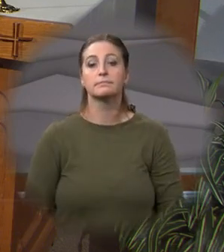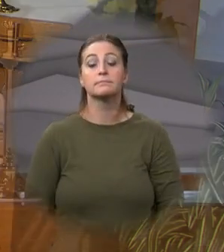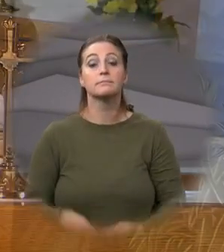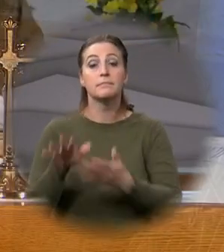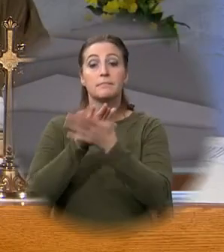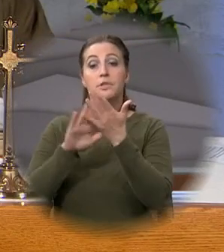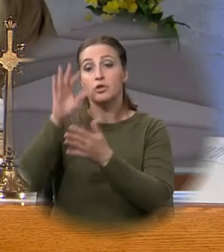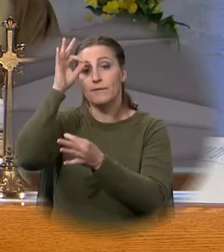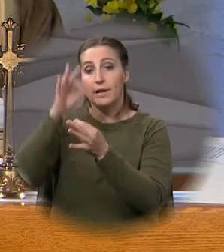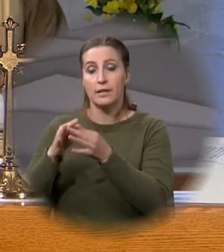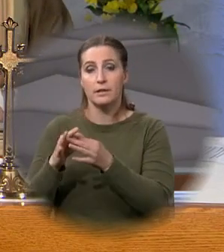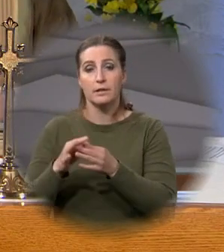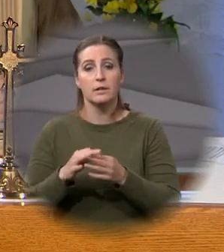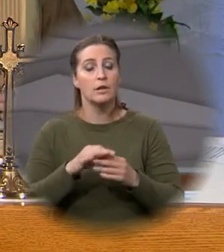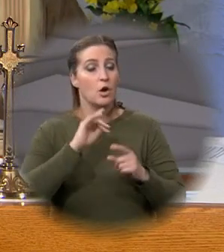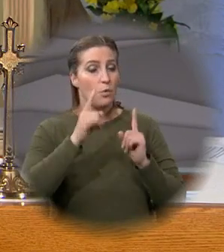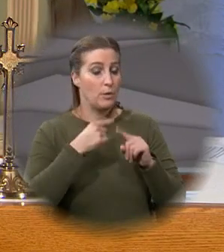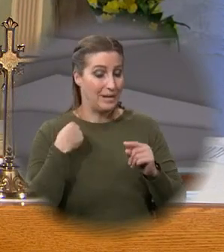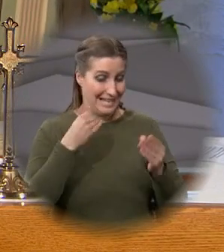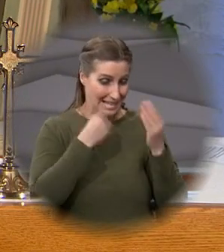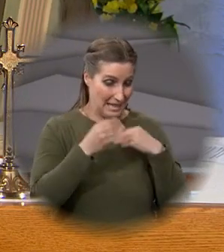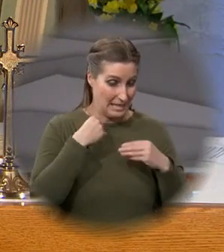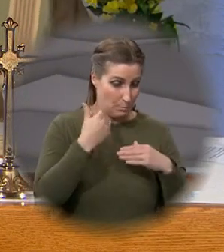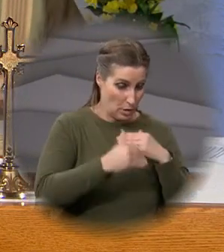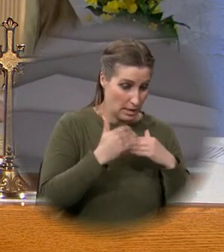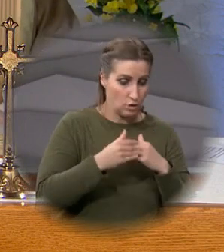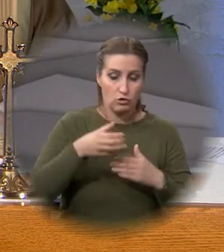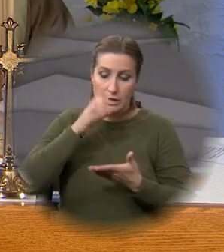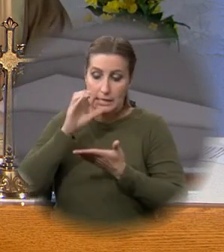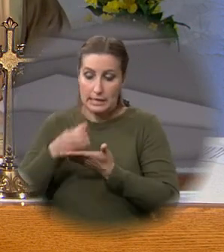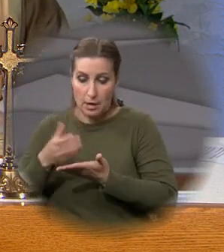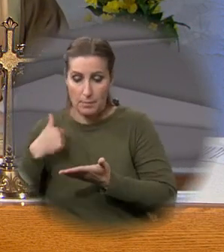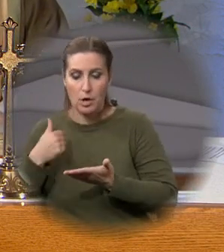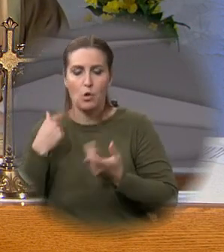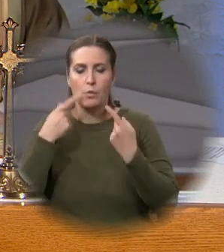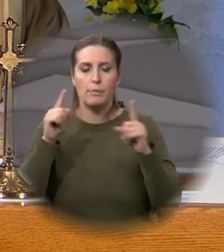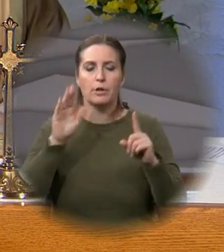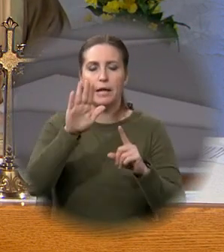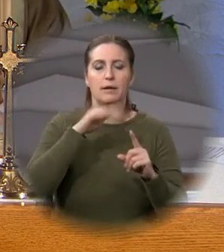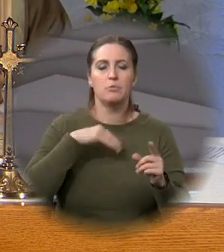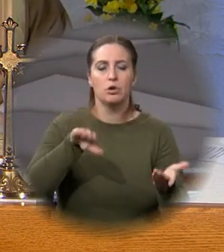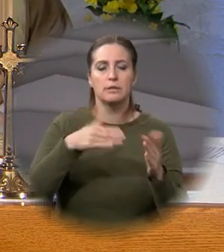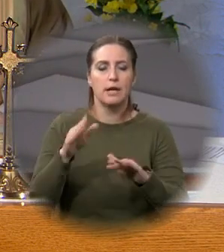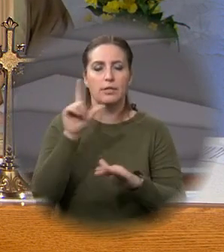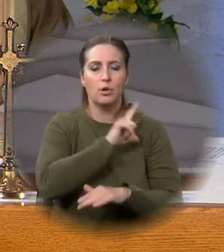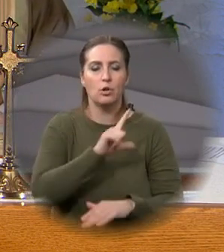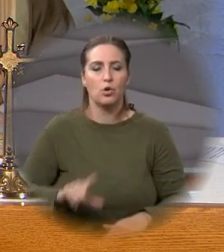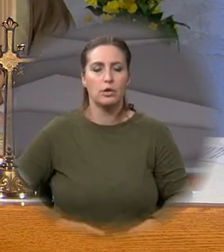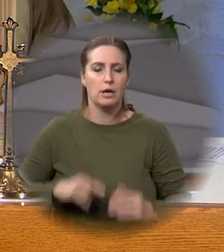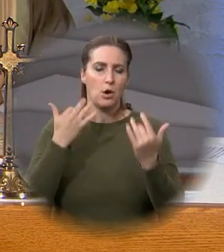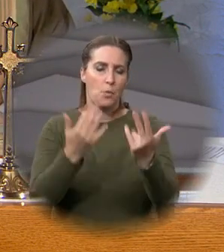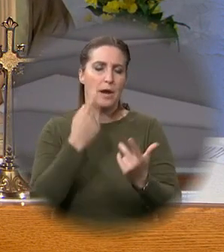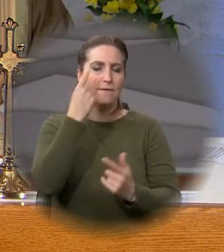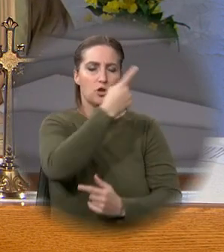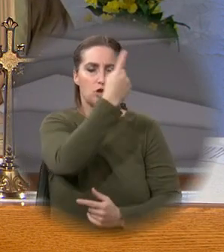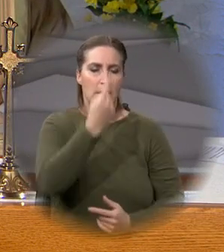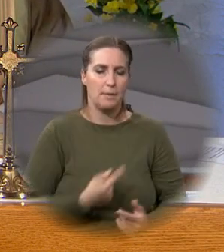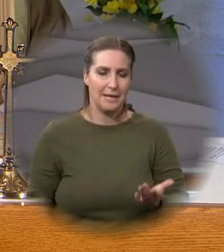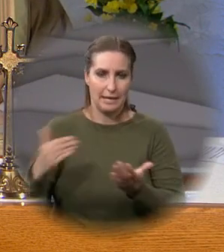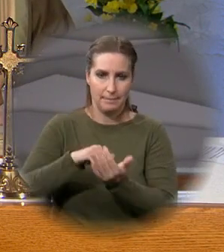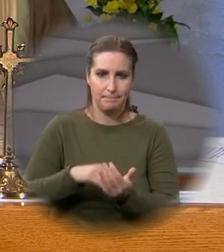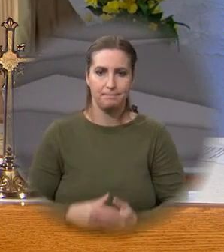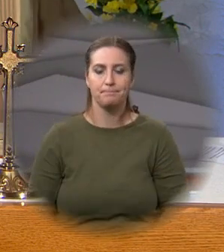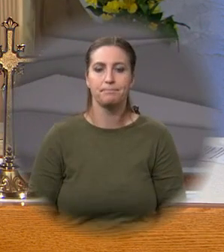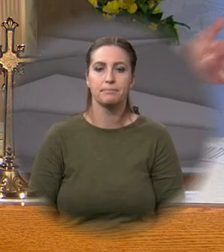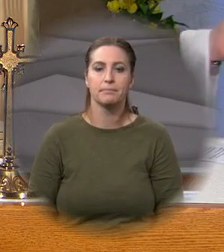The mystery of faith, when we eat this bread and drink this cup, we proclaim your death, O Lord, until you